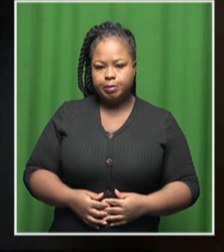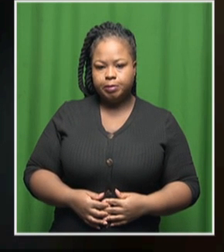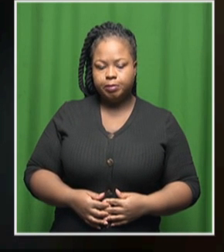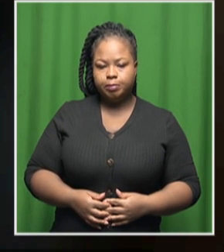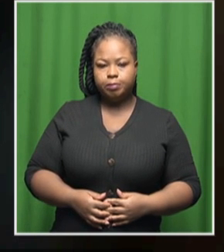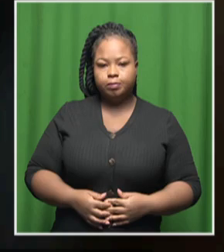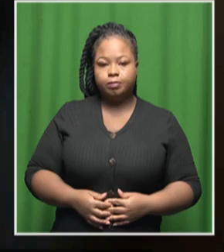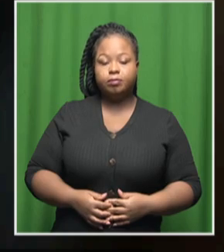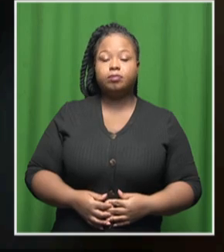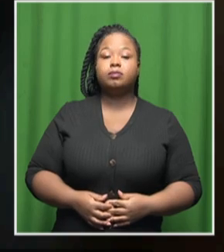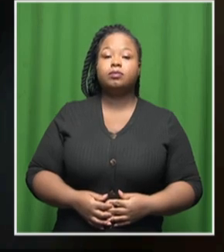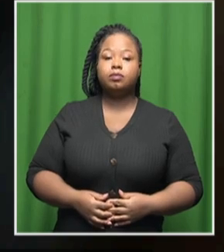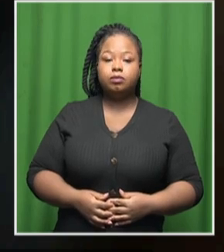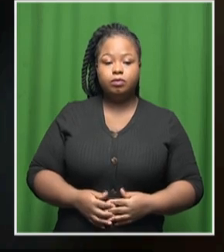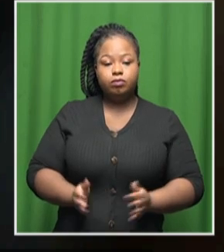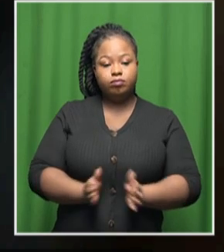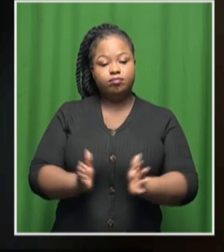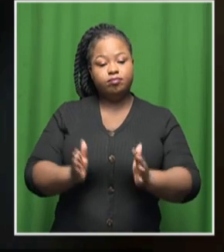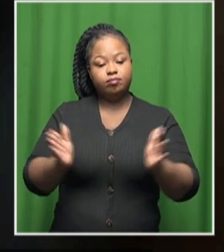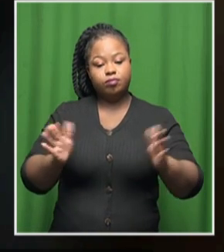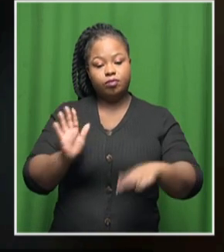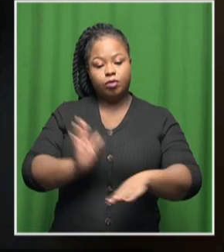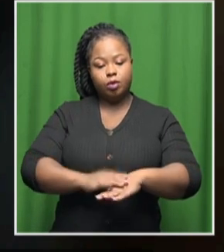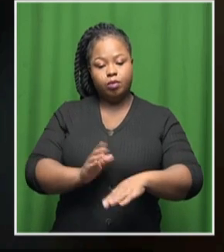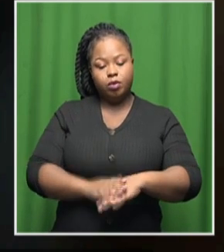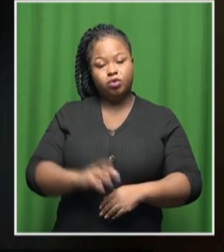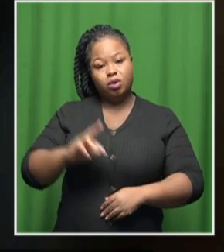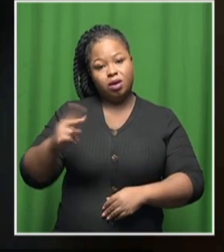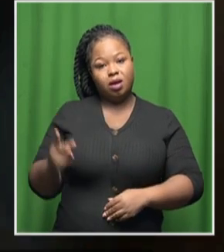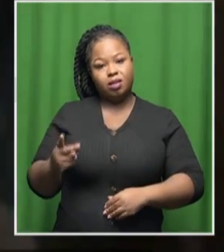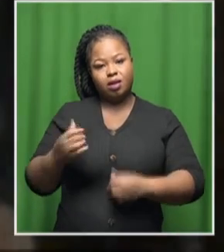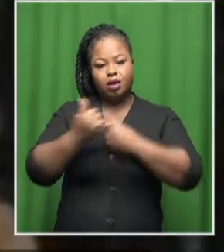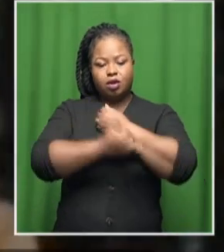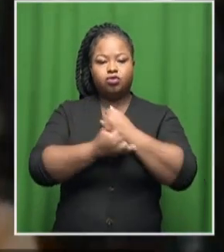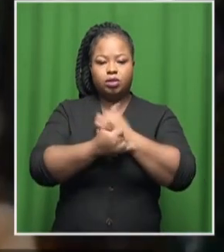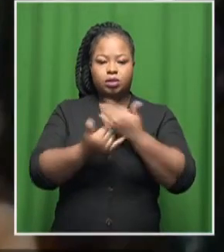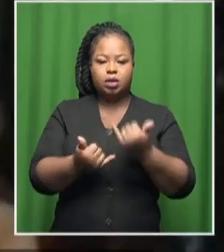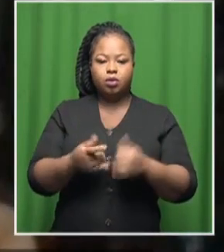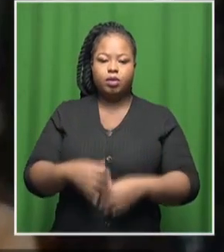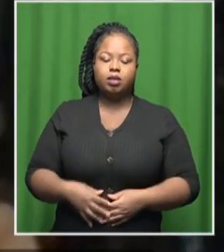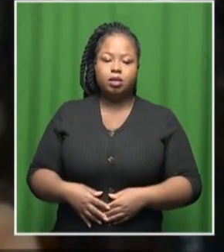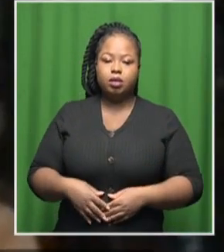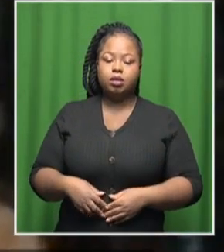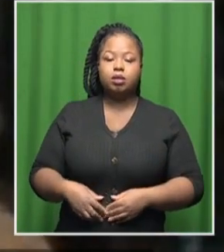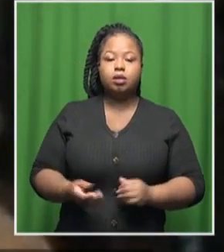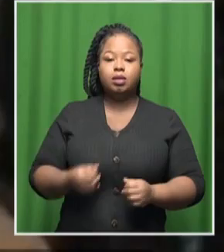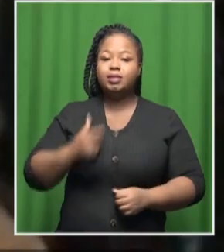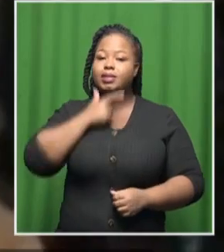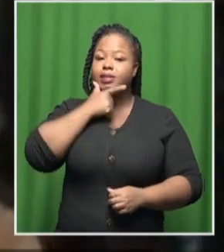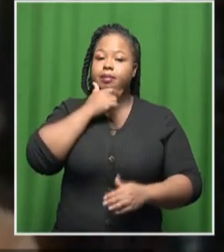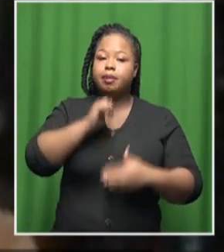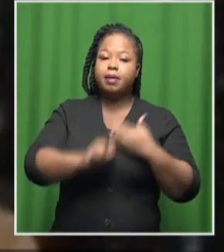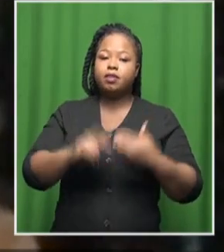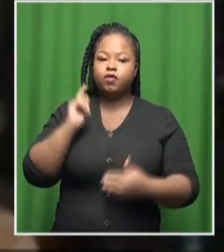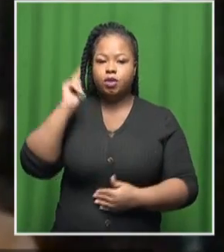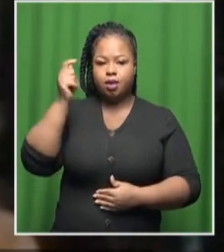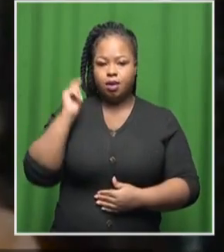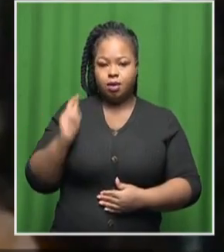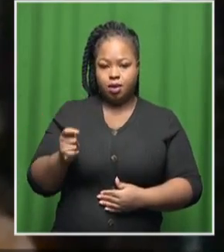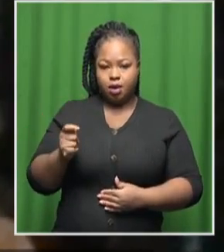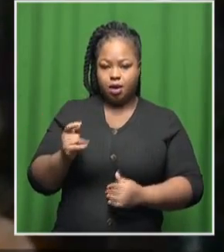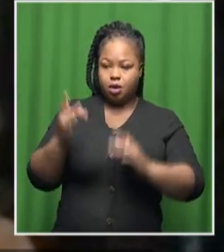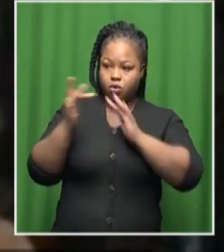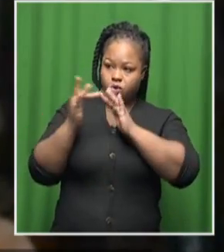So in terms of expanding to other countries, we are in Nairobi, Kenya around December. We've managed to make contacts there